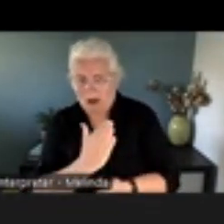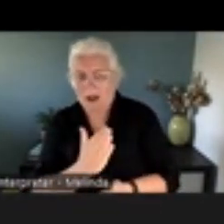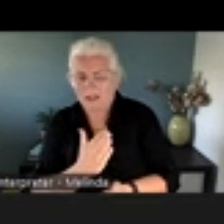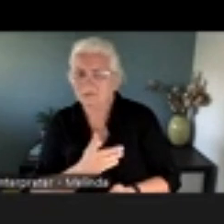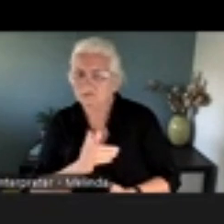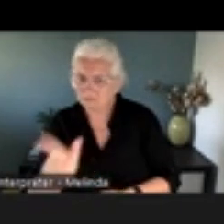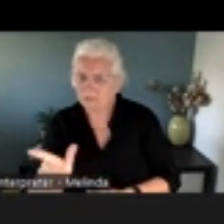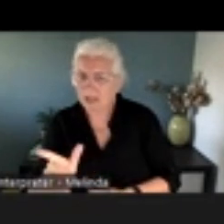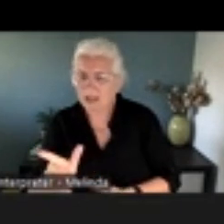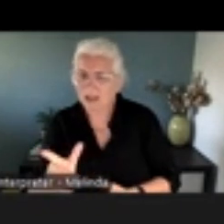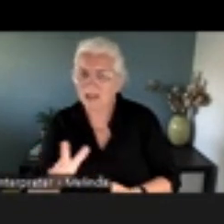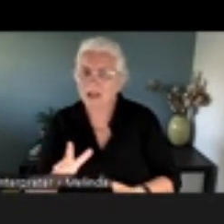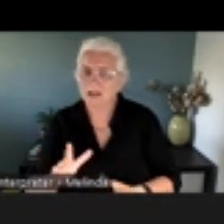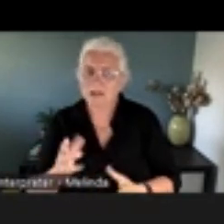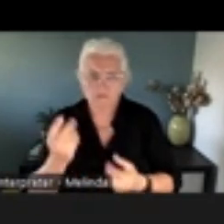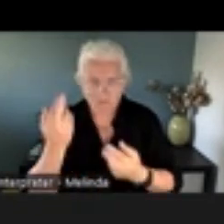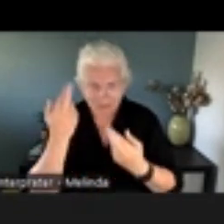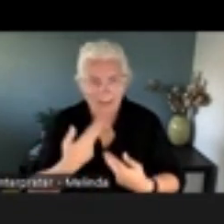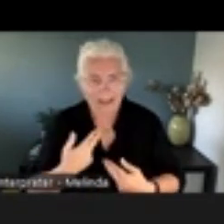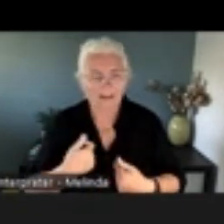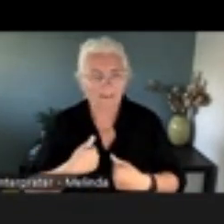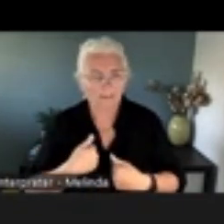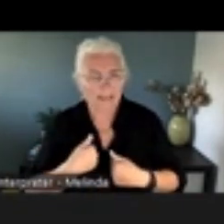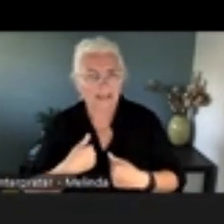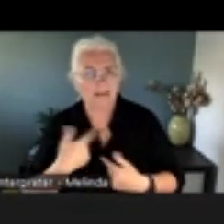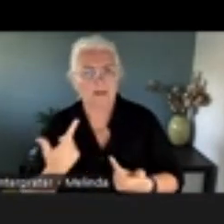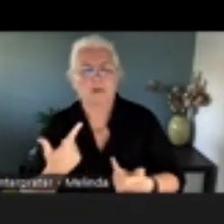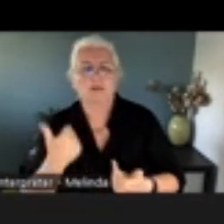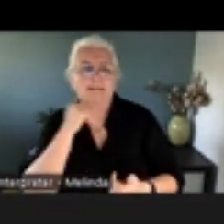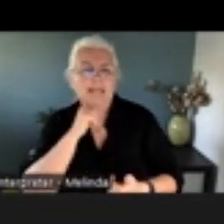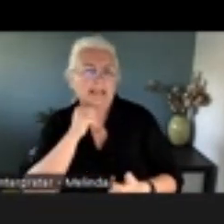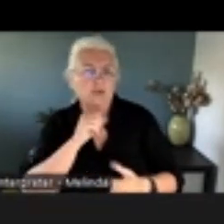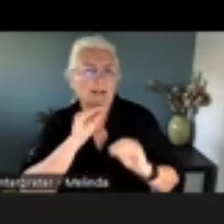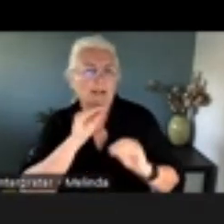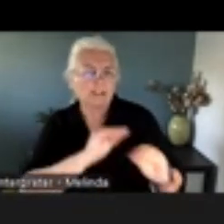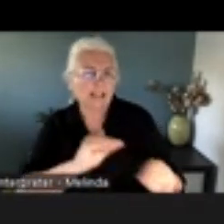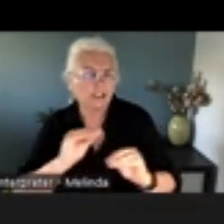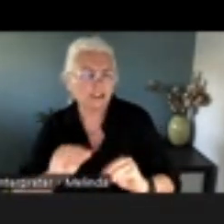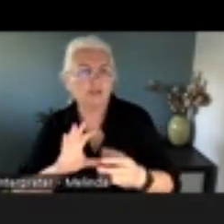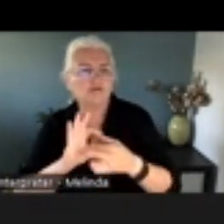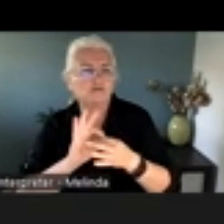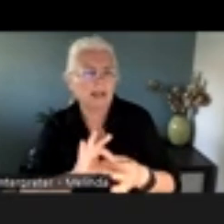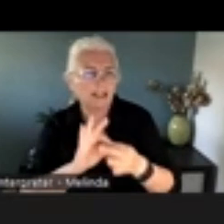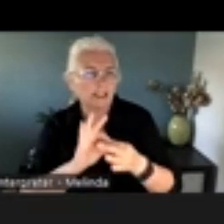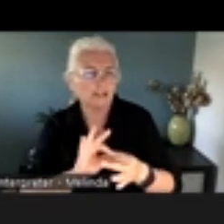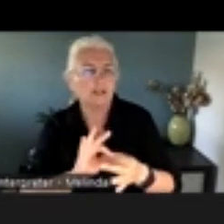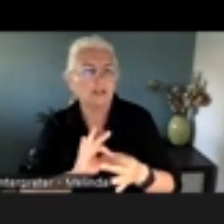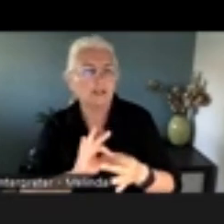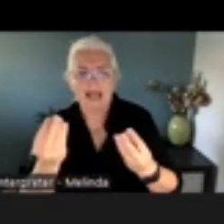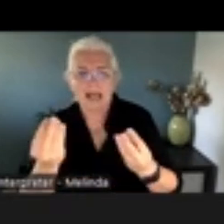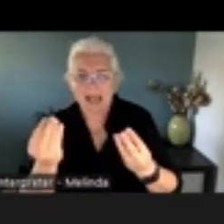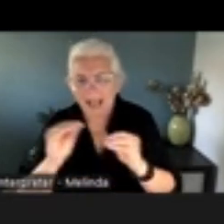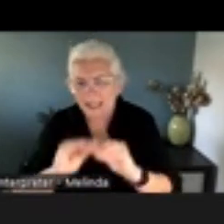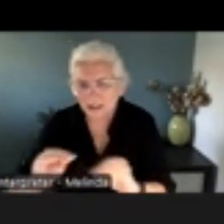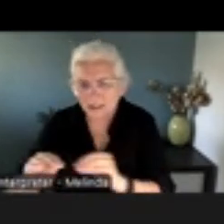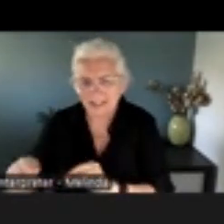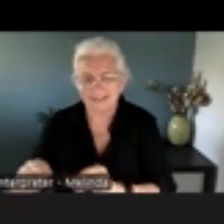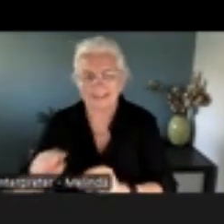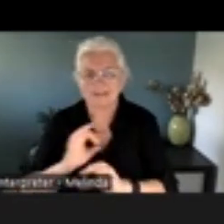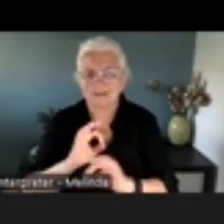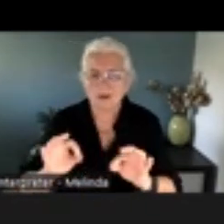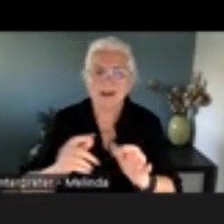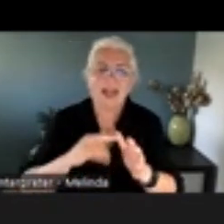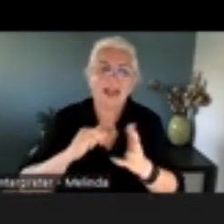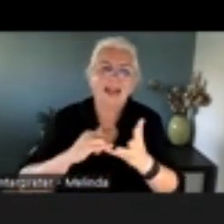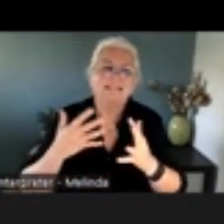upheld because so often things like sexual education, relationship education, all of those things aren't as accessible.